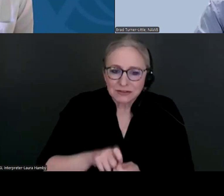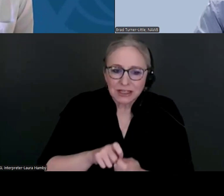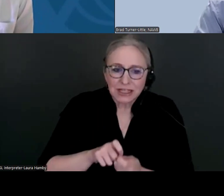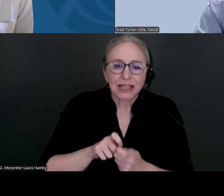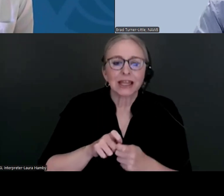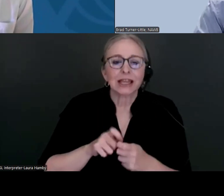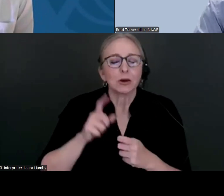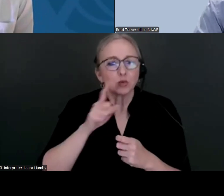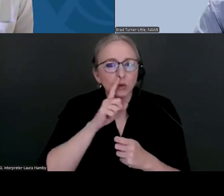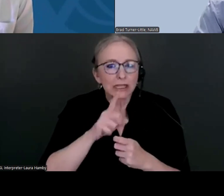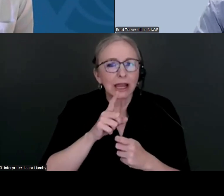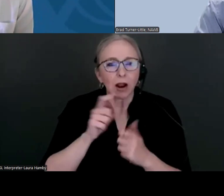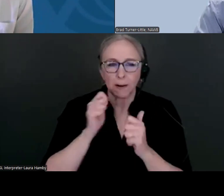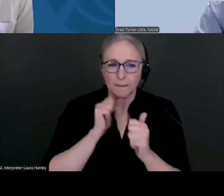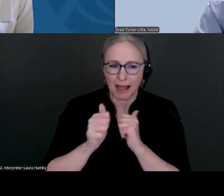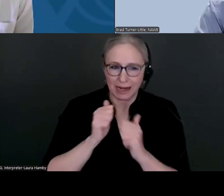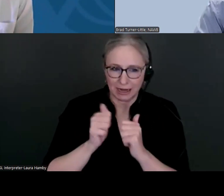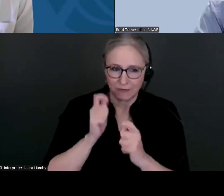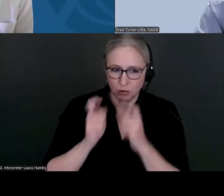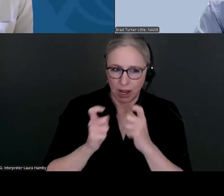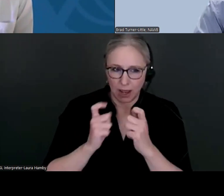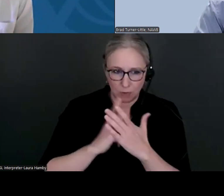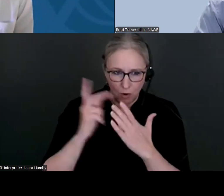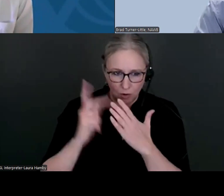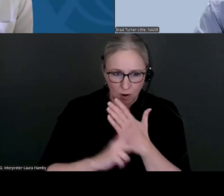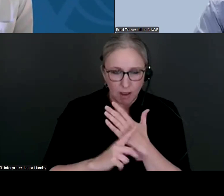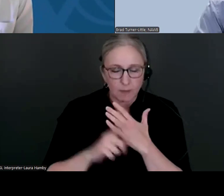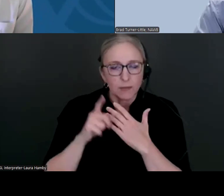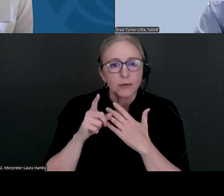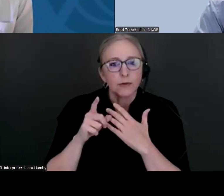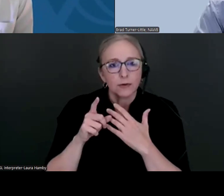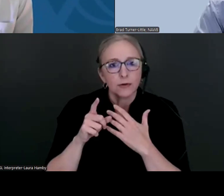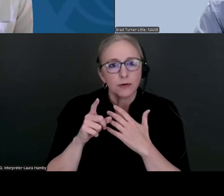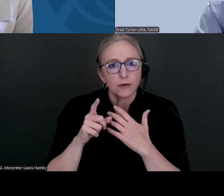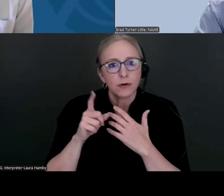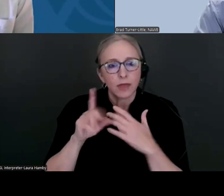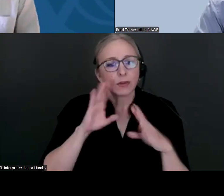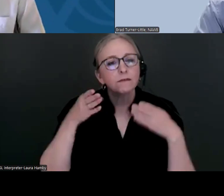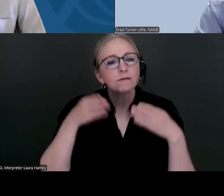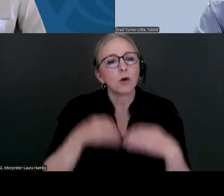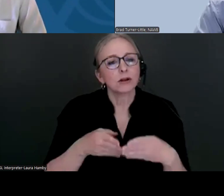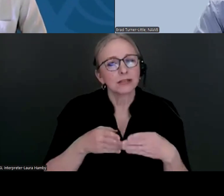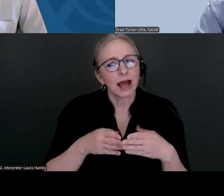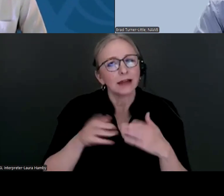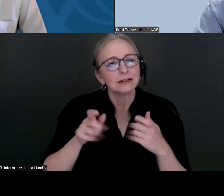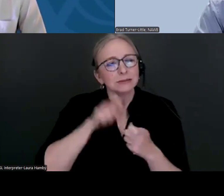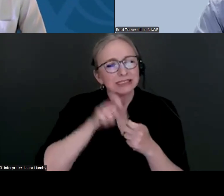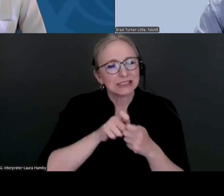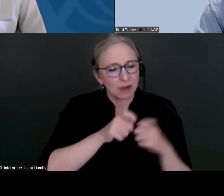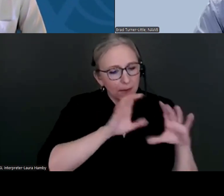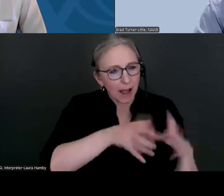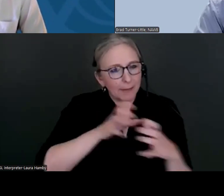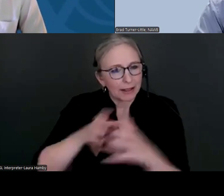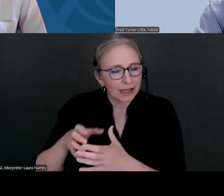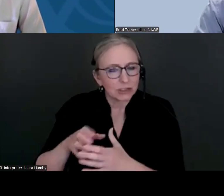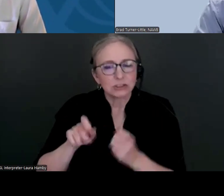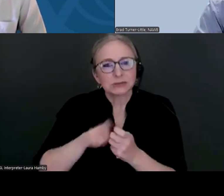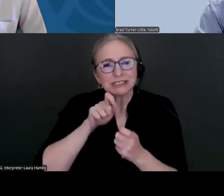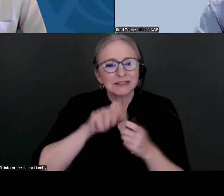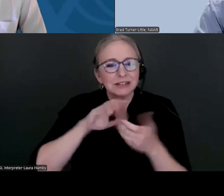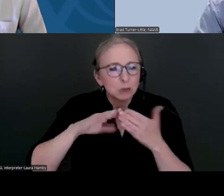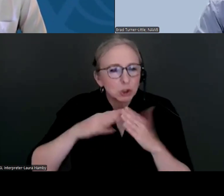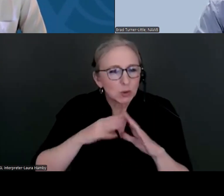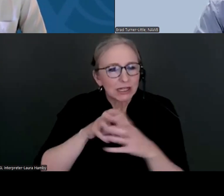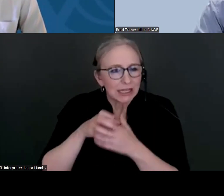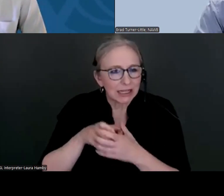our competitive grant programs that target certain populations or certain communities.